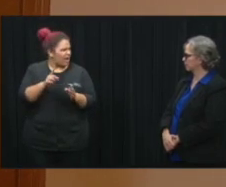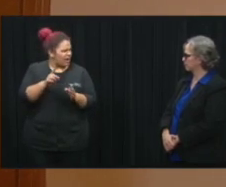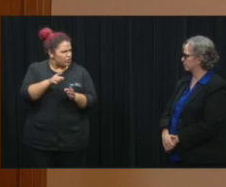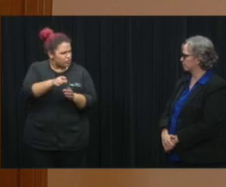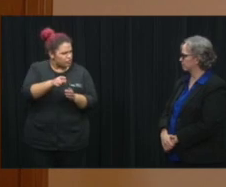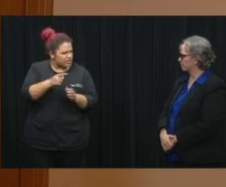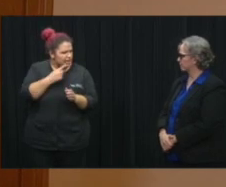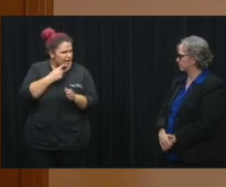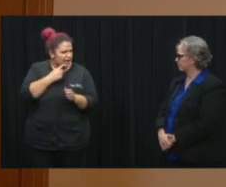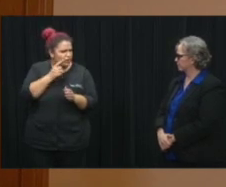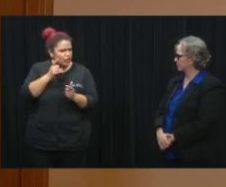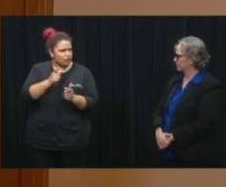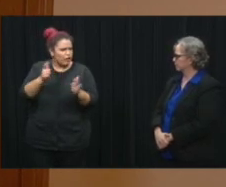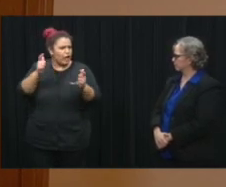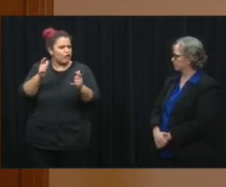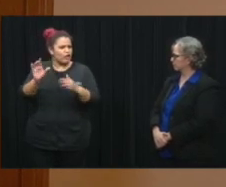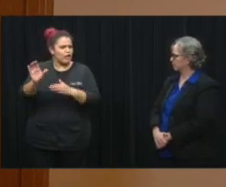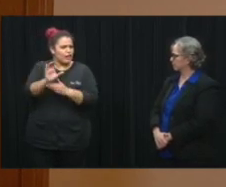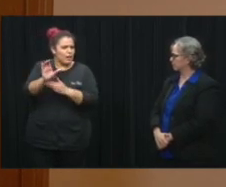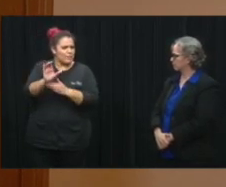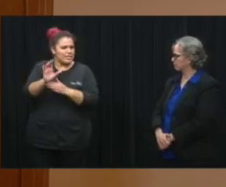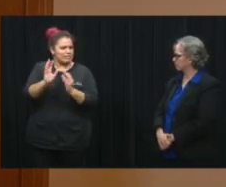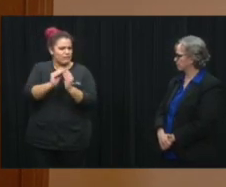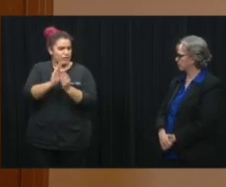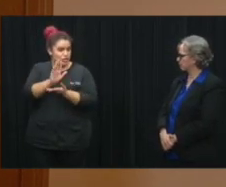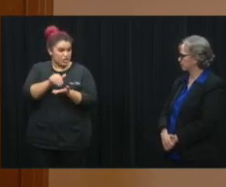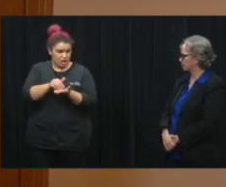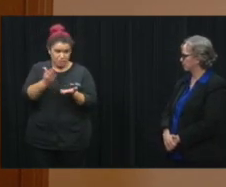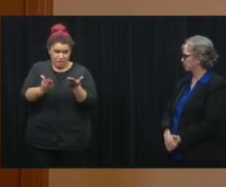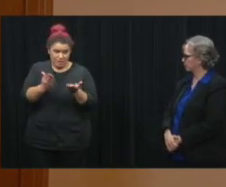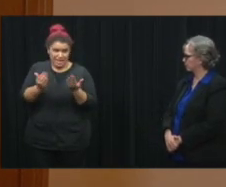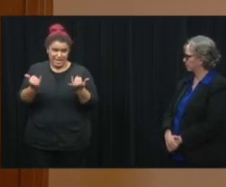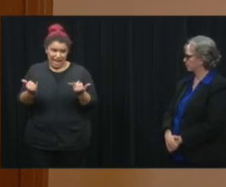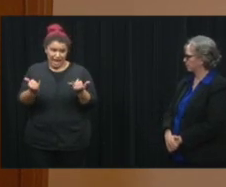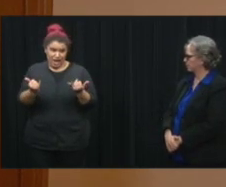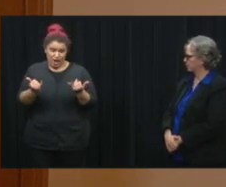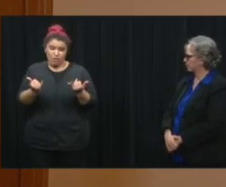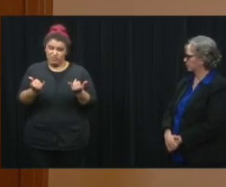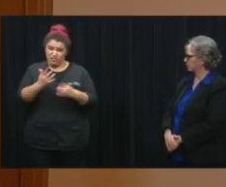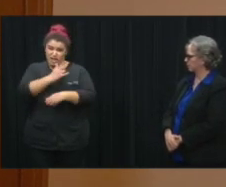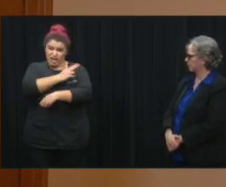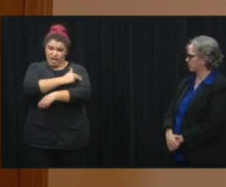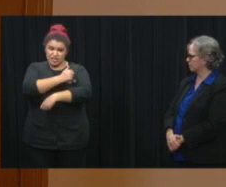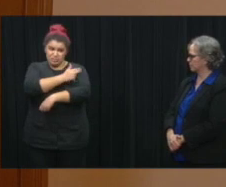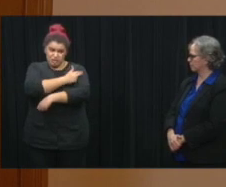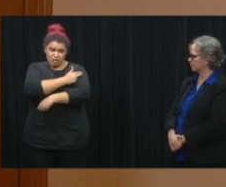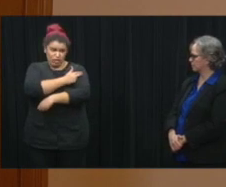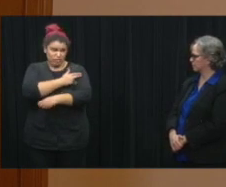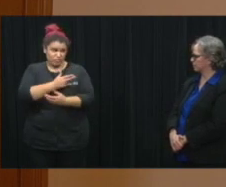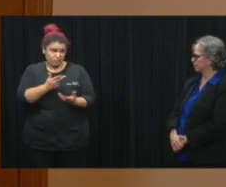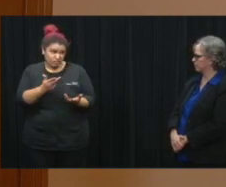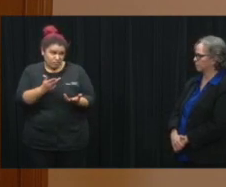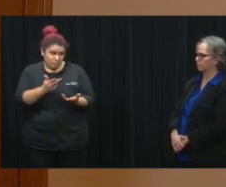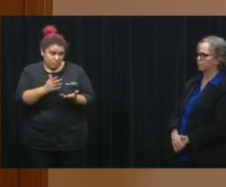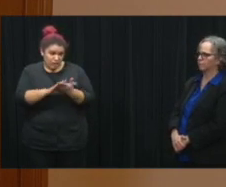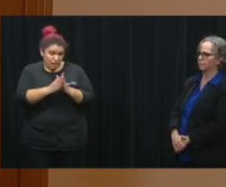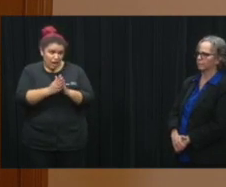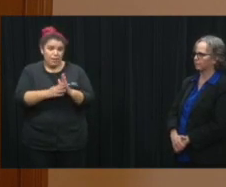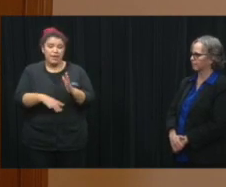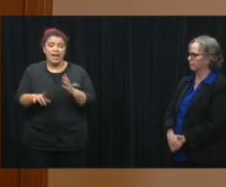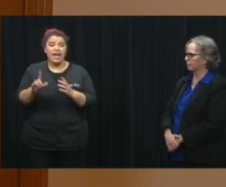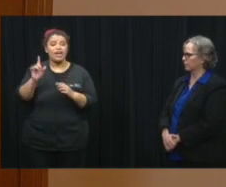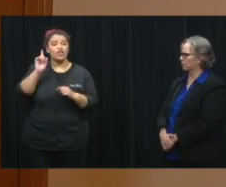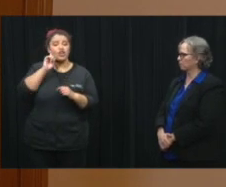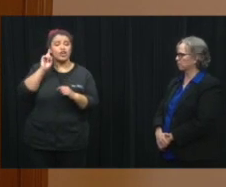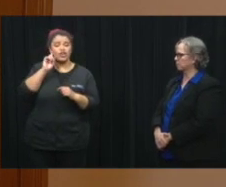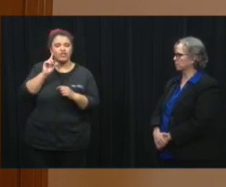could be repurposed as a hospital. And the Ohio Hospital Association told me today that this elective